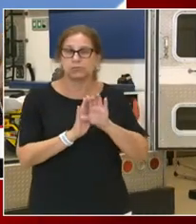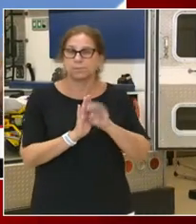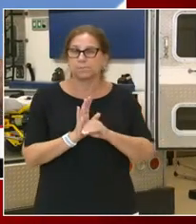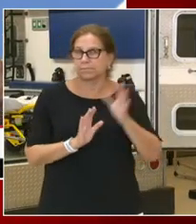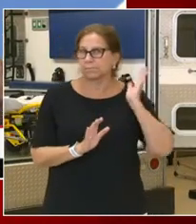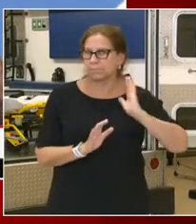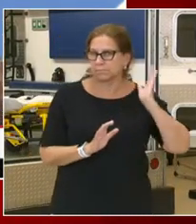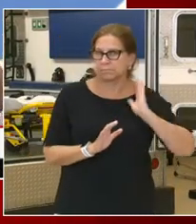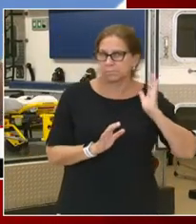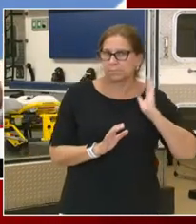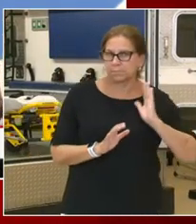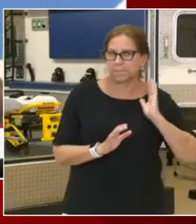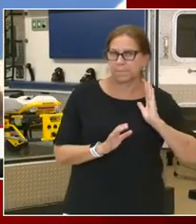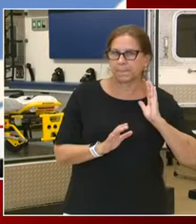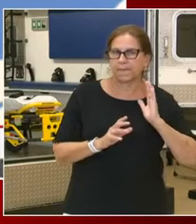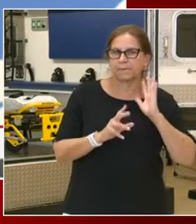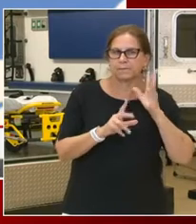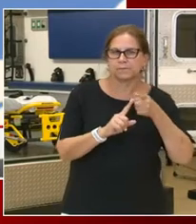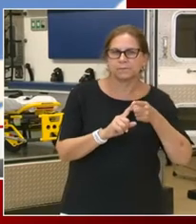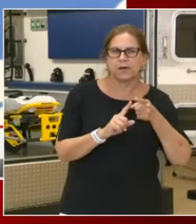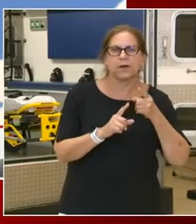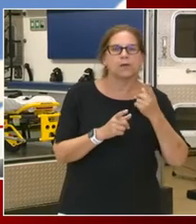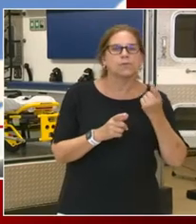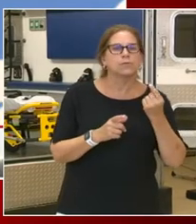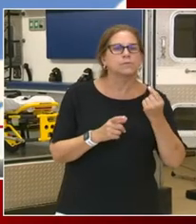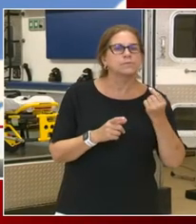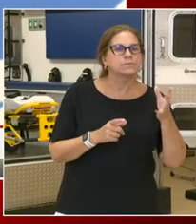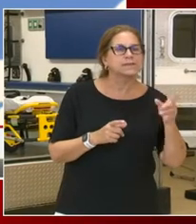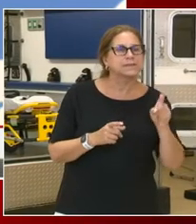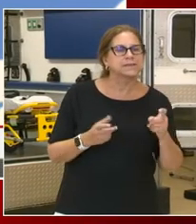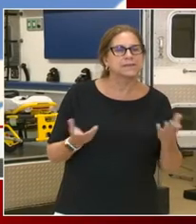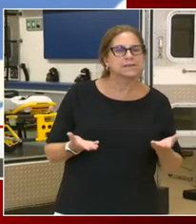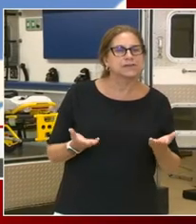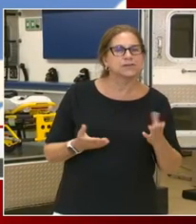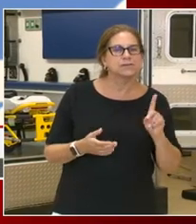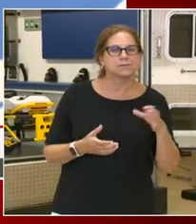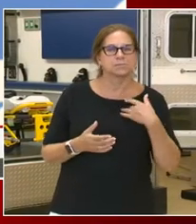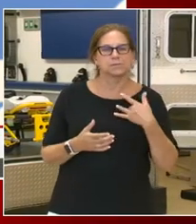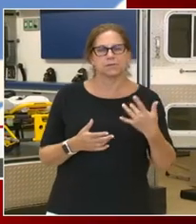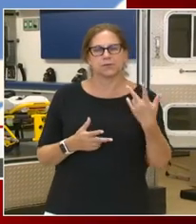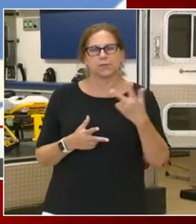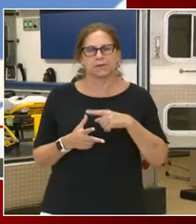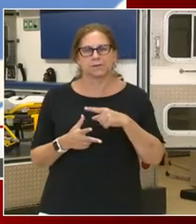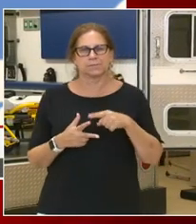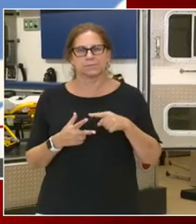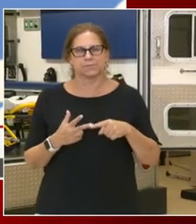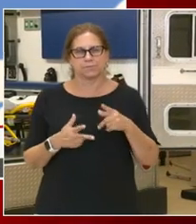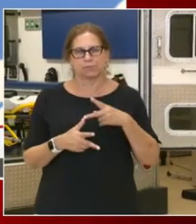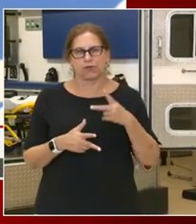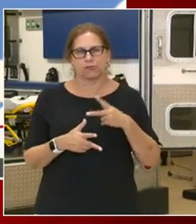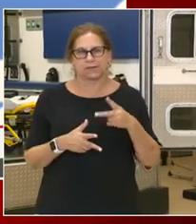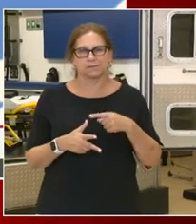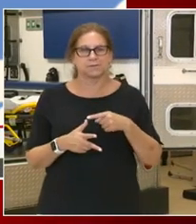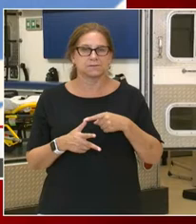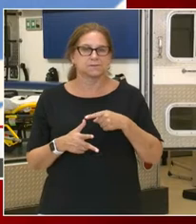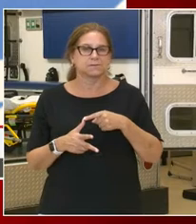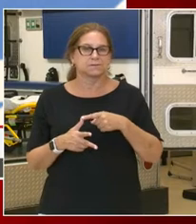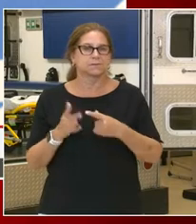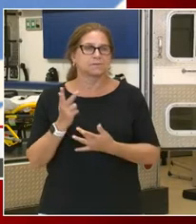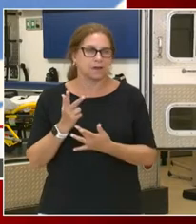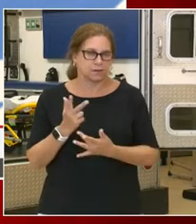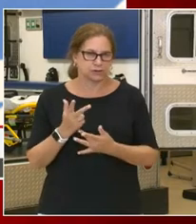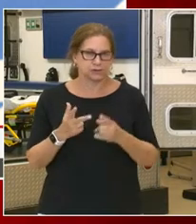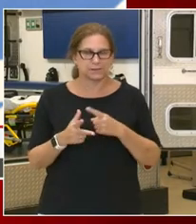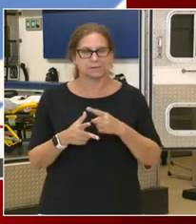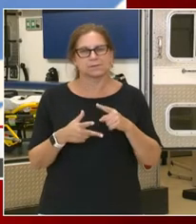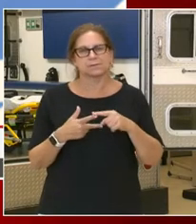on what the workforce needs are here. But we have three priorities. One is technology, STEM.